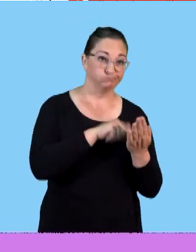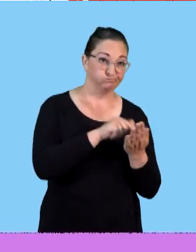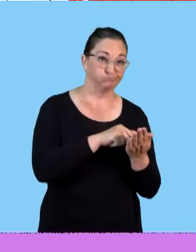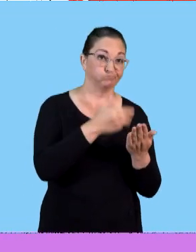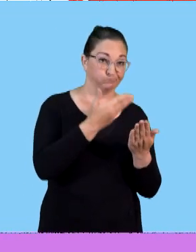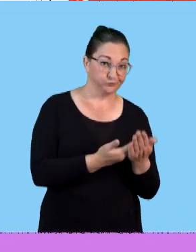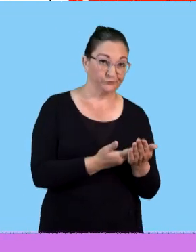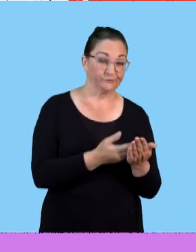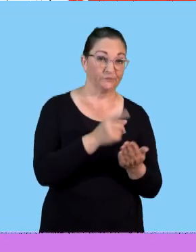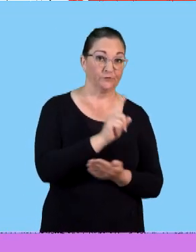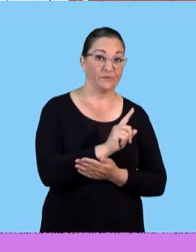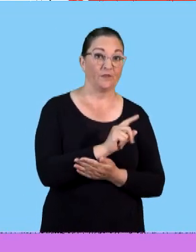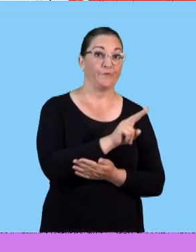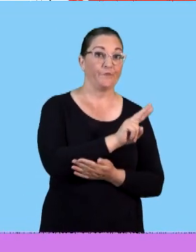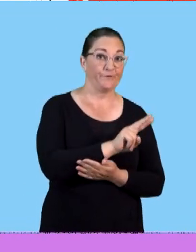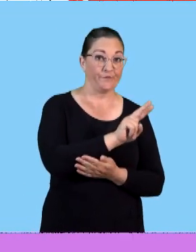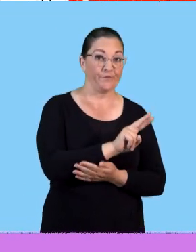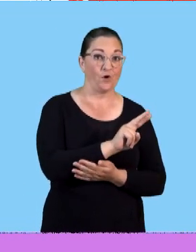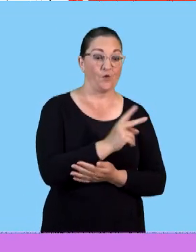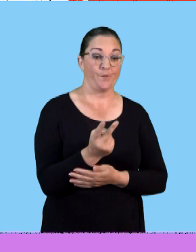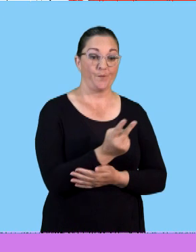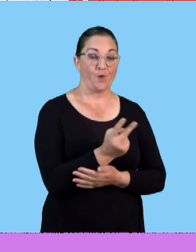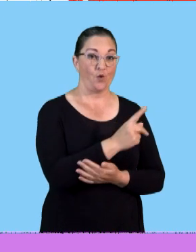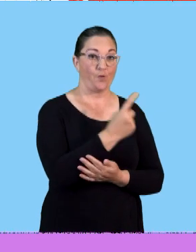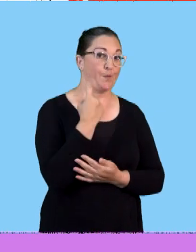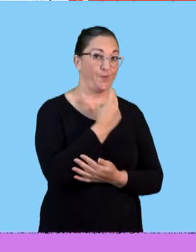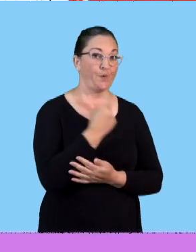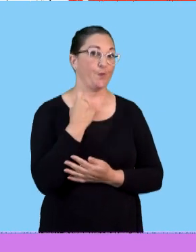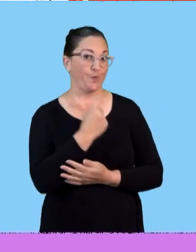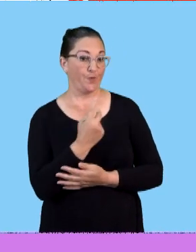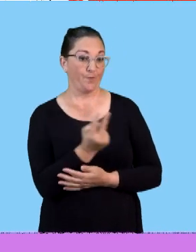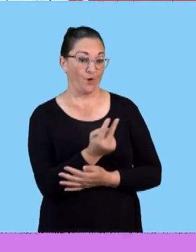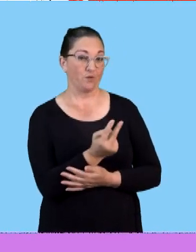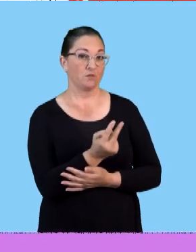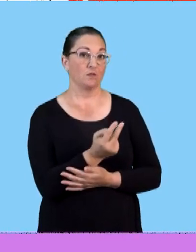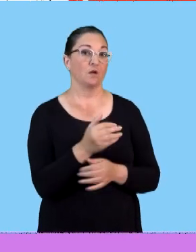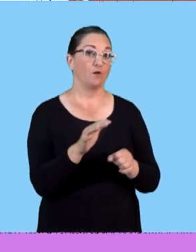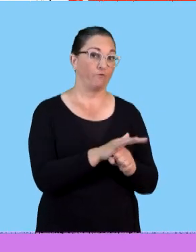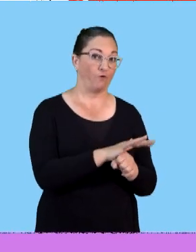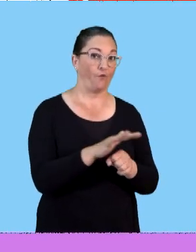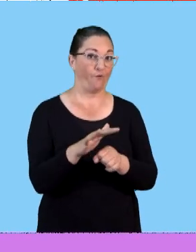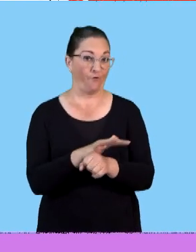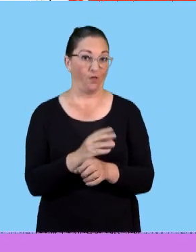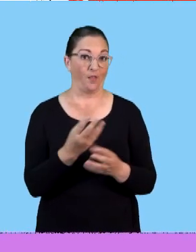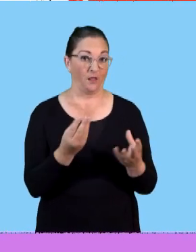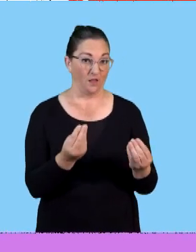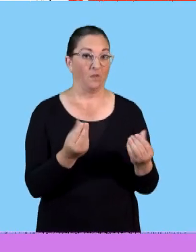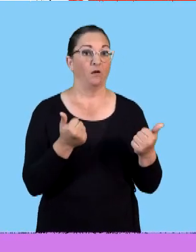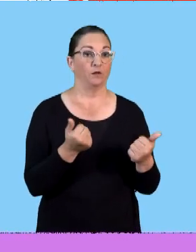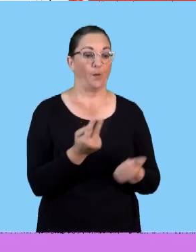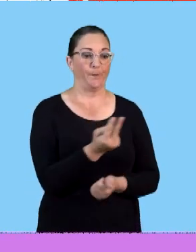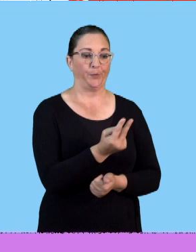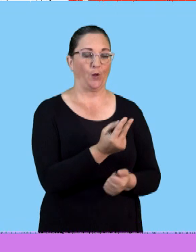says, use calculations to prove that if the volume of the bottles is rounded to the nearest whole number,